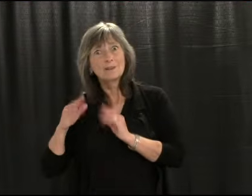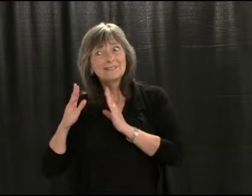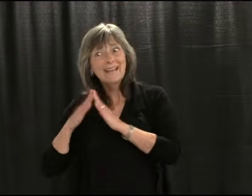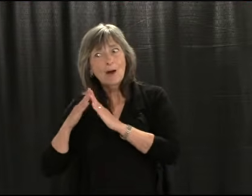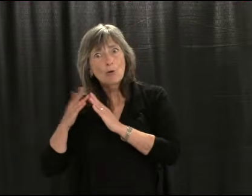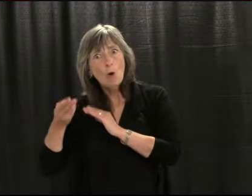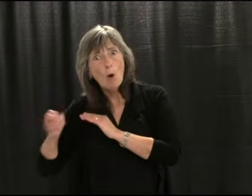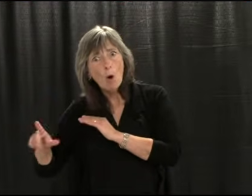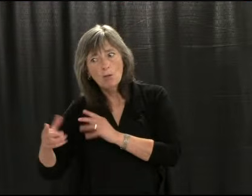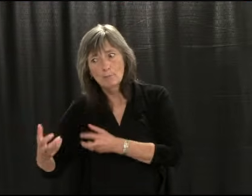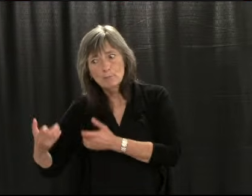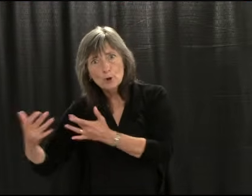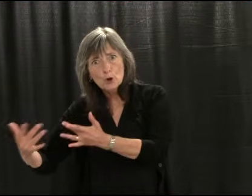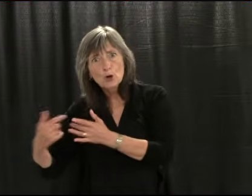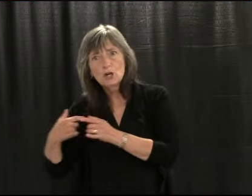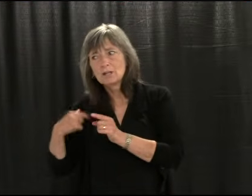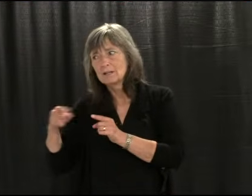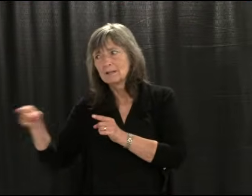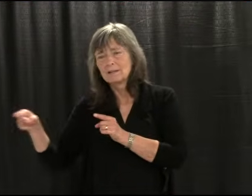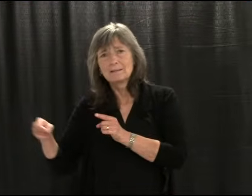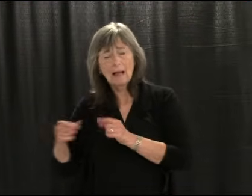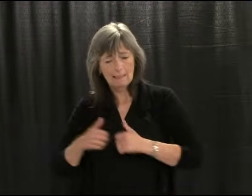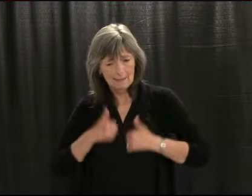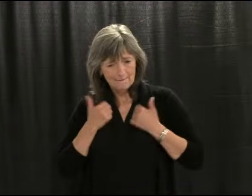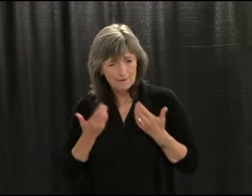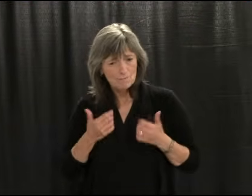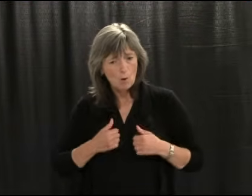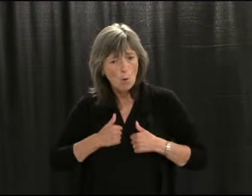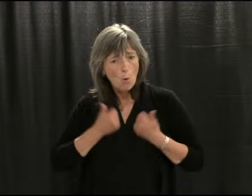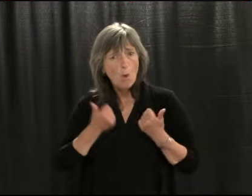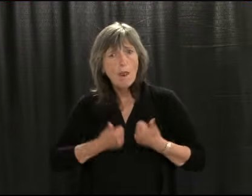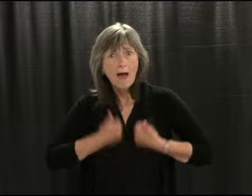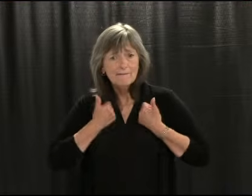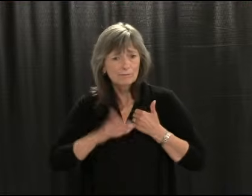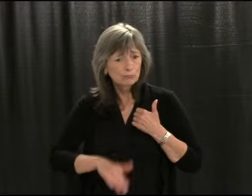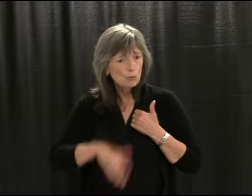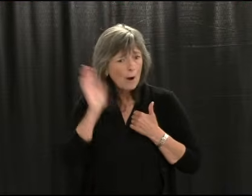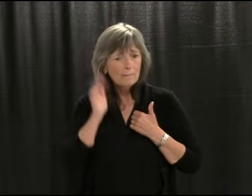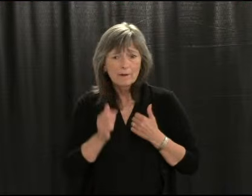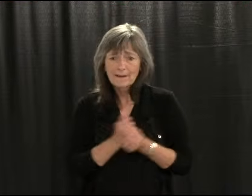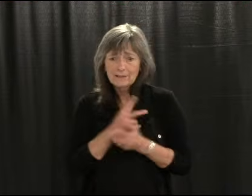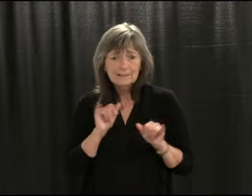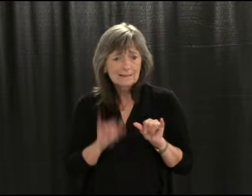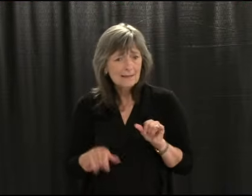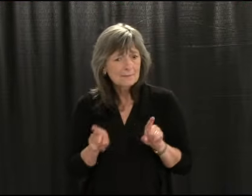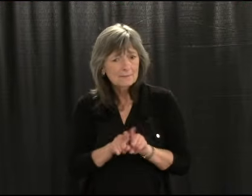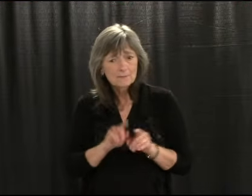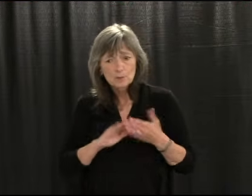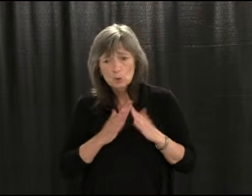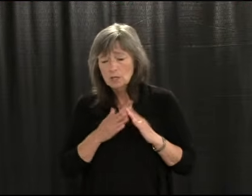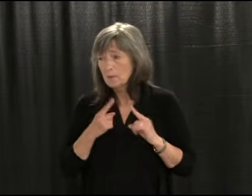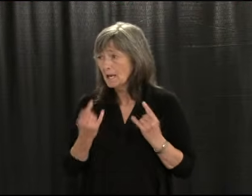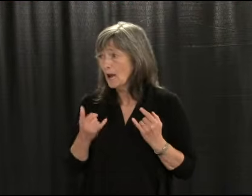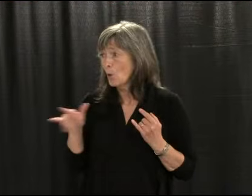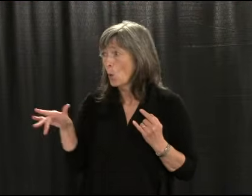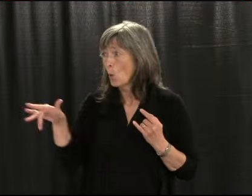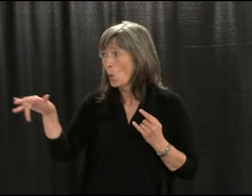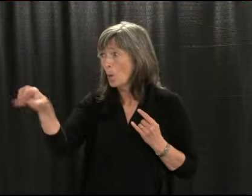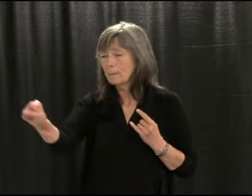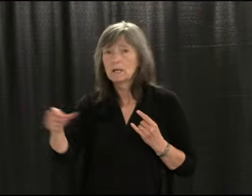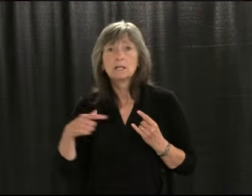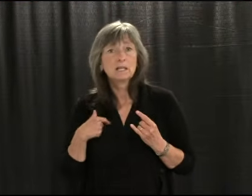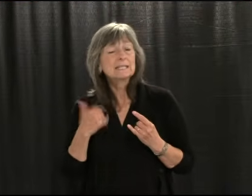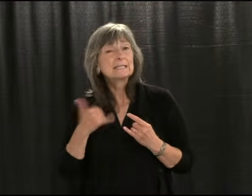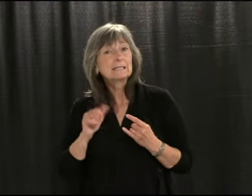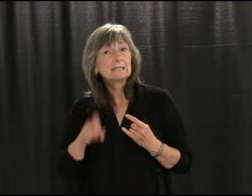be. People have lived there their whole lives. Their communities are going to be changed, no doubt about it. Could you explain, perhaps, because I'm hearing this too, in a little bit more basic terms,